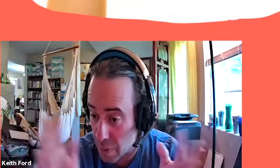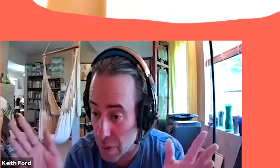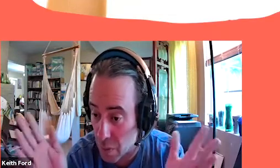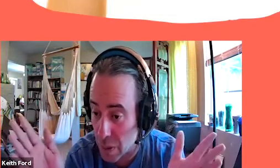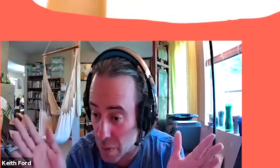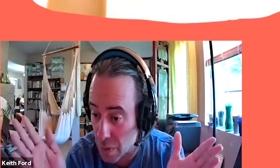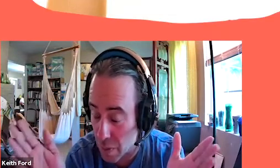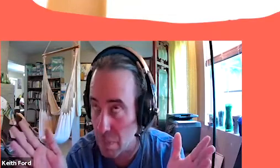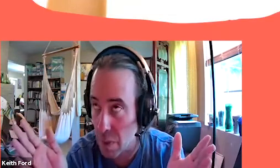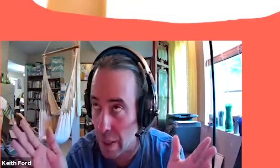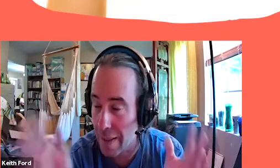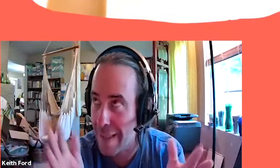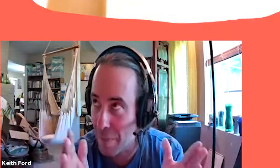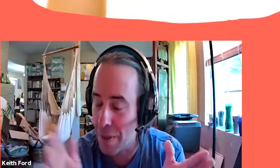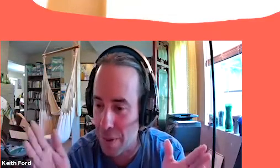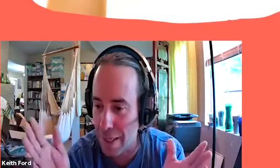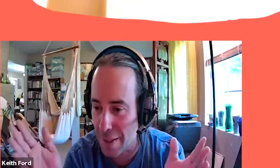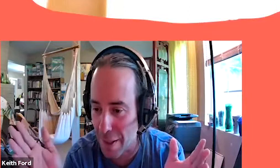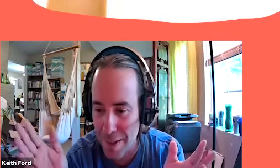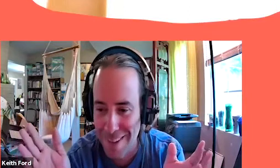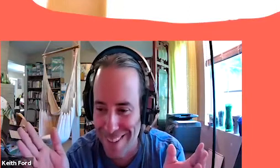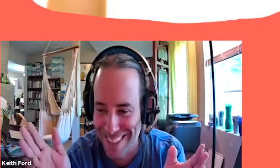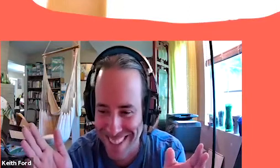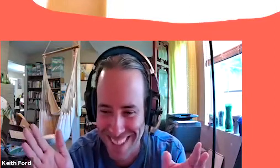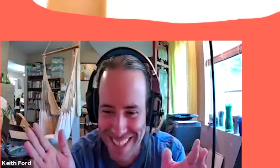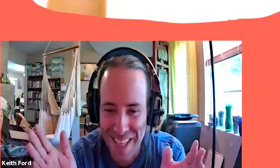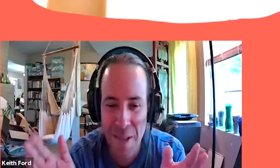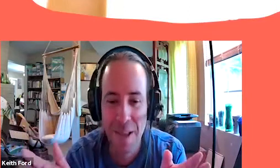days, or between those windows. Sorry, in that window. I can talk.